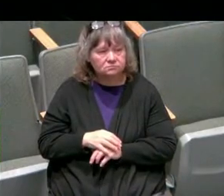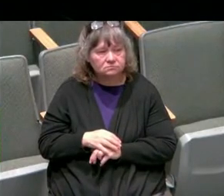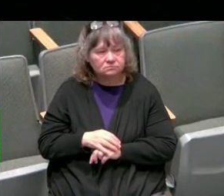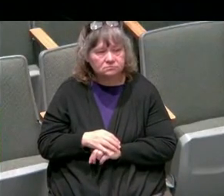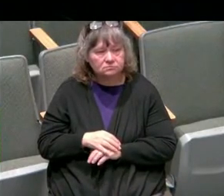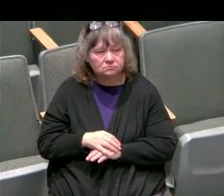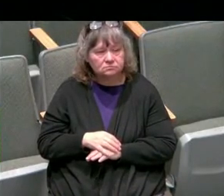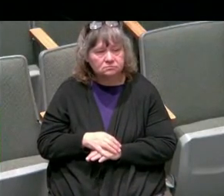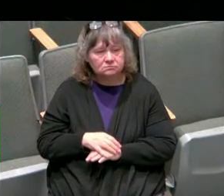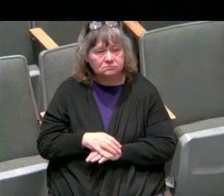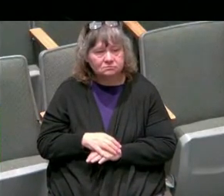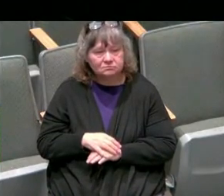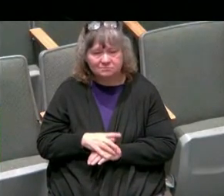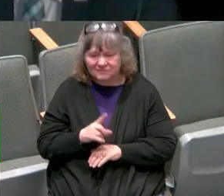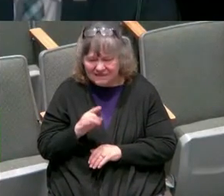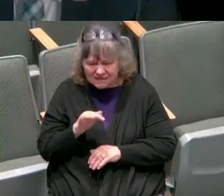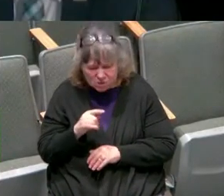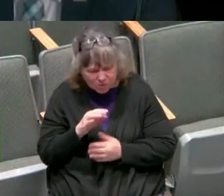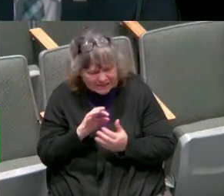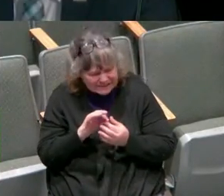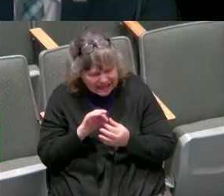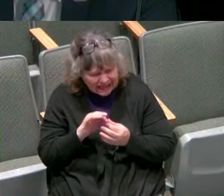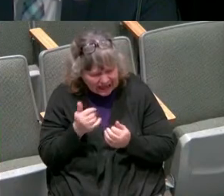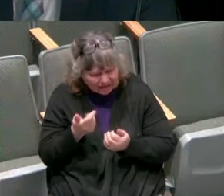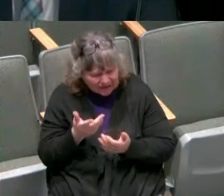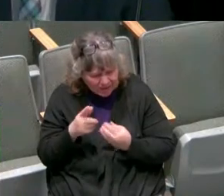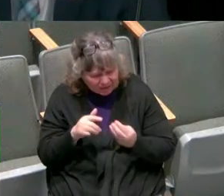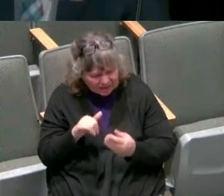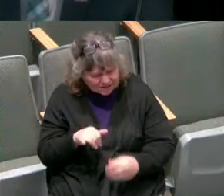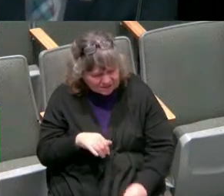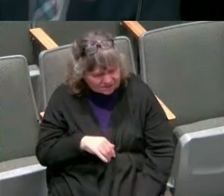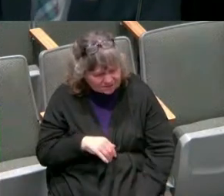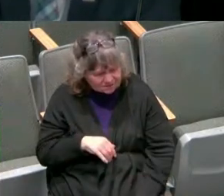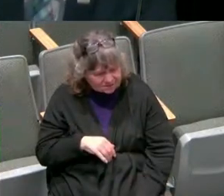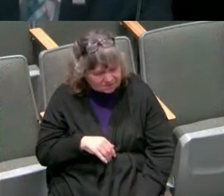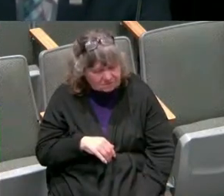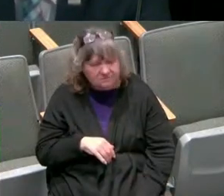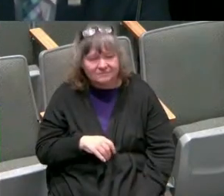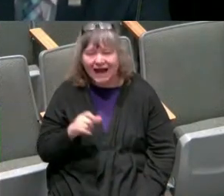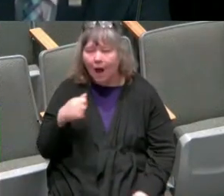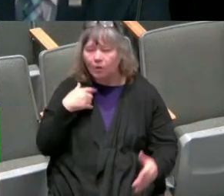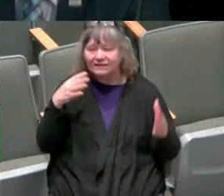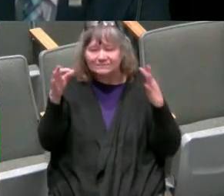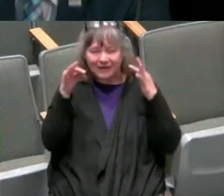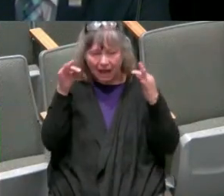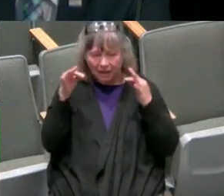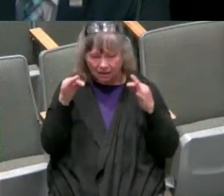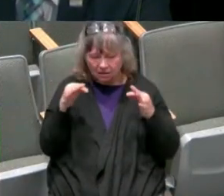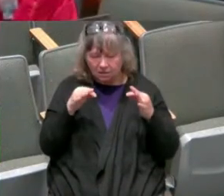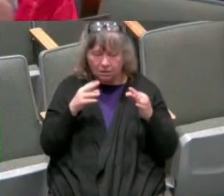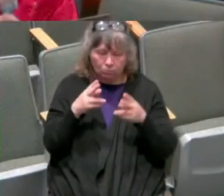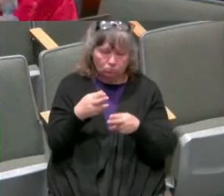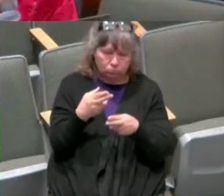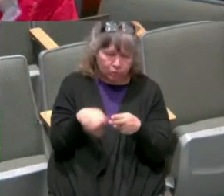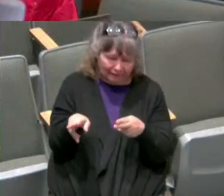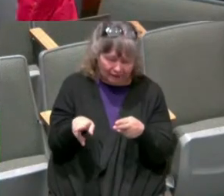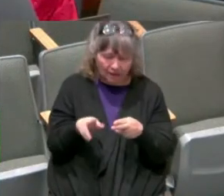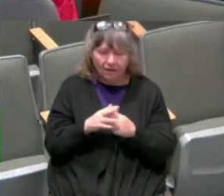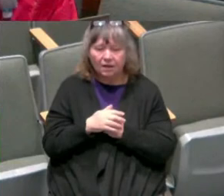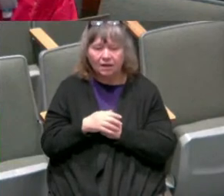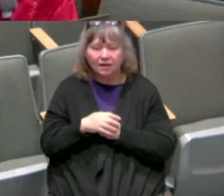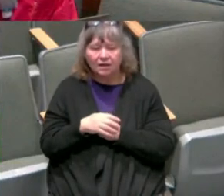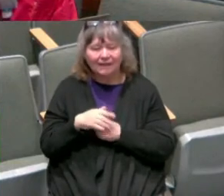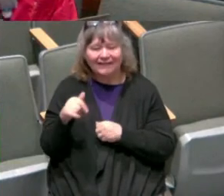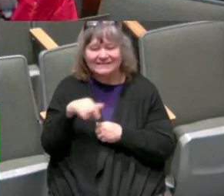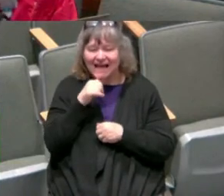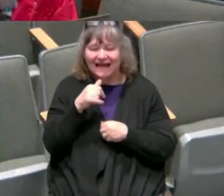did did you want to say anything about this yeah let me just explain this really quickly this is